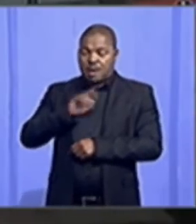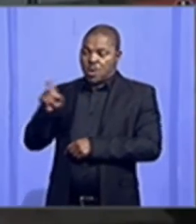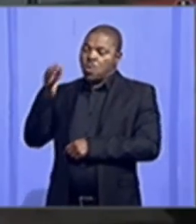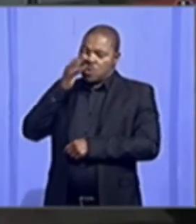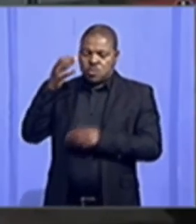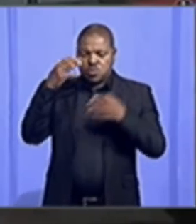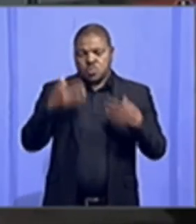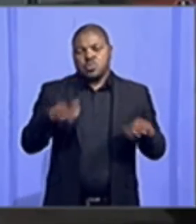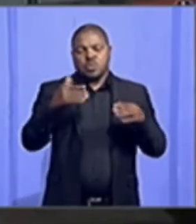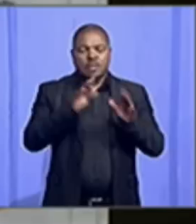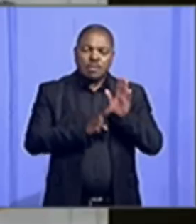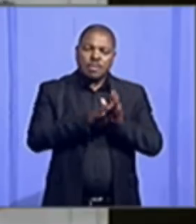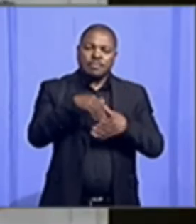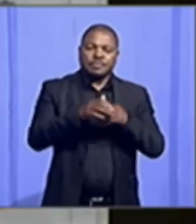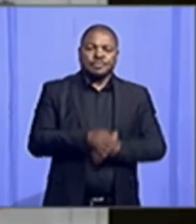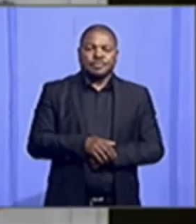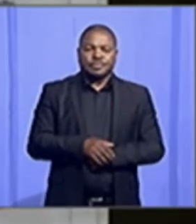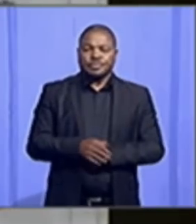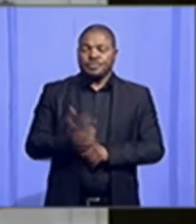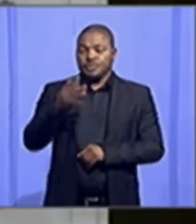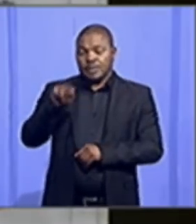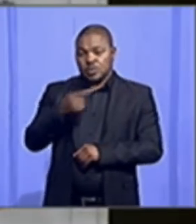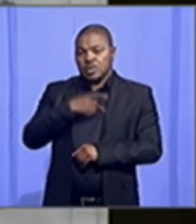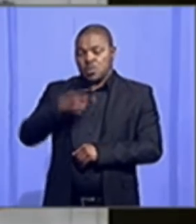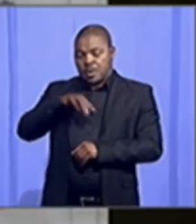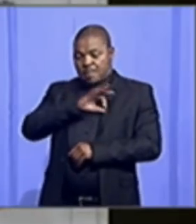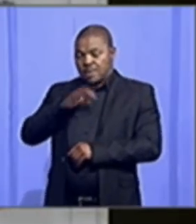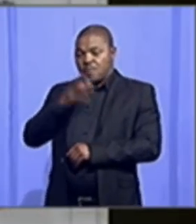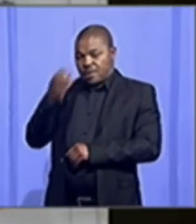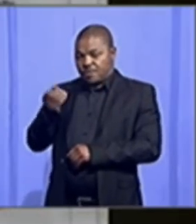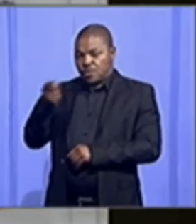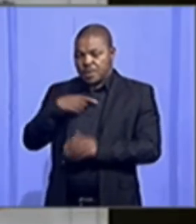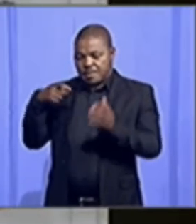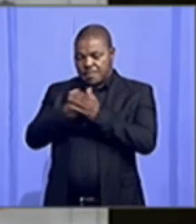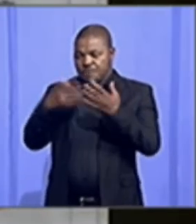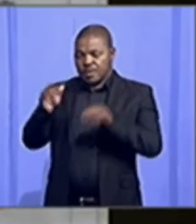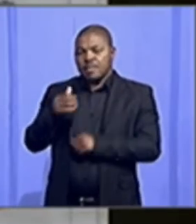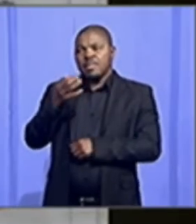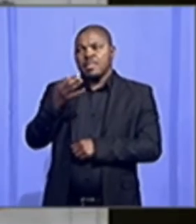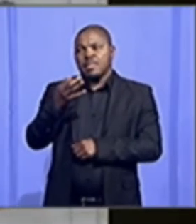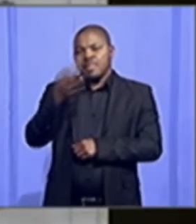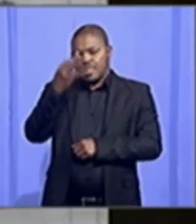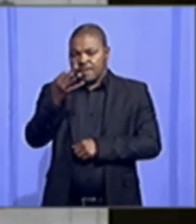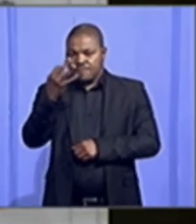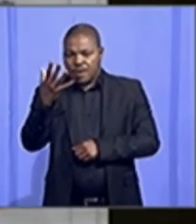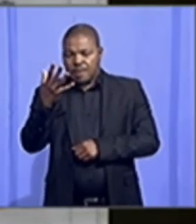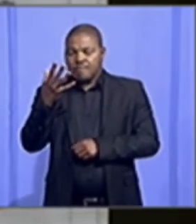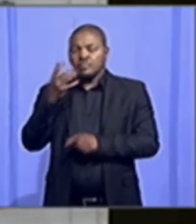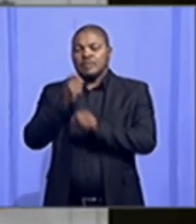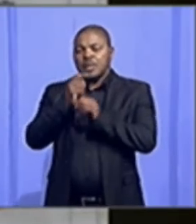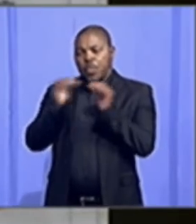gontsi. We are having 45 buses as the municipality. We bought 35, we are having 35 mini